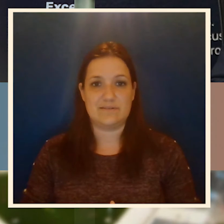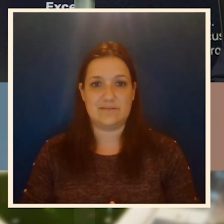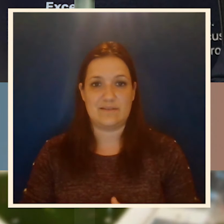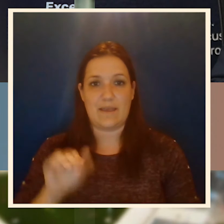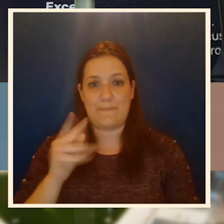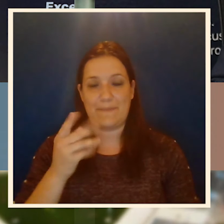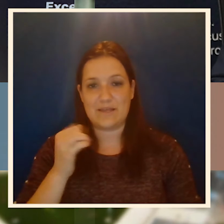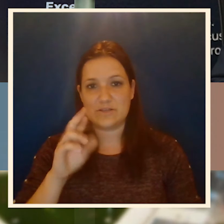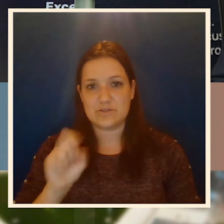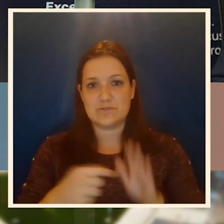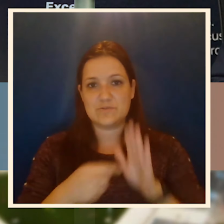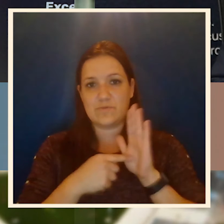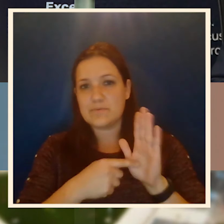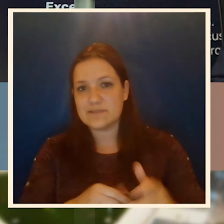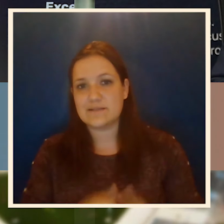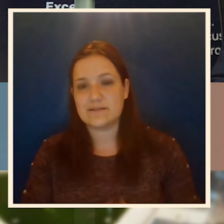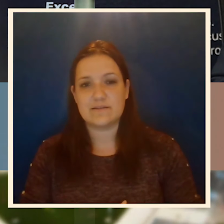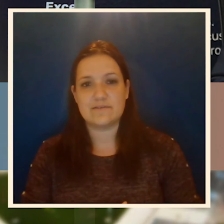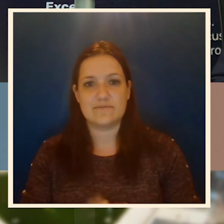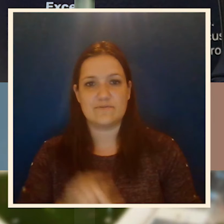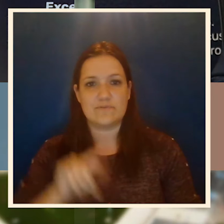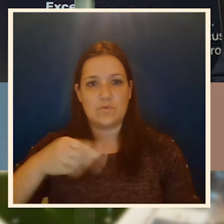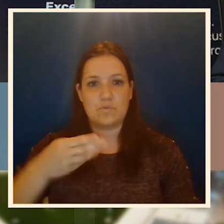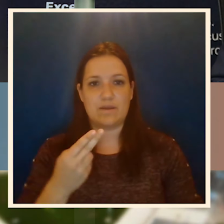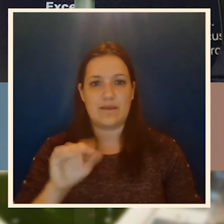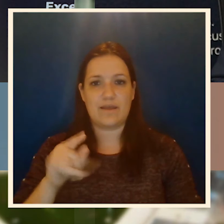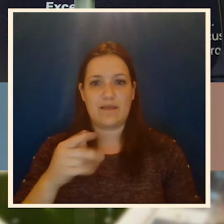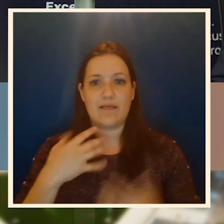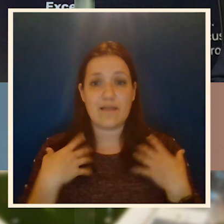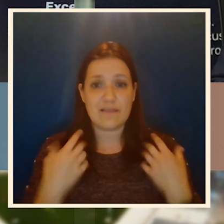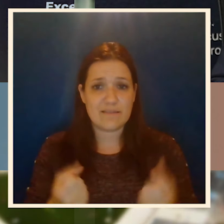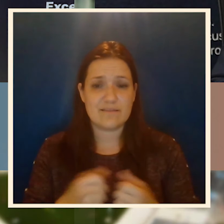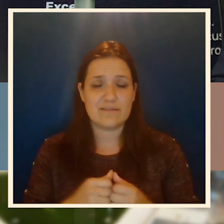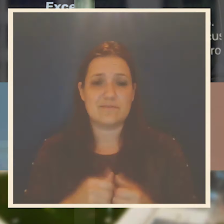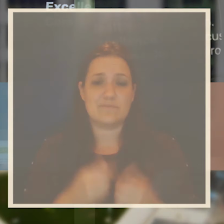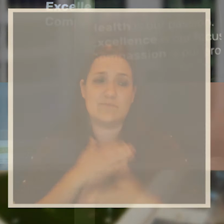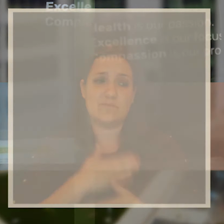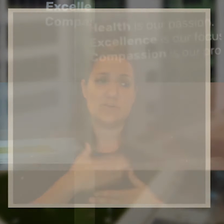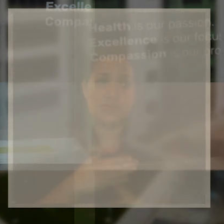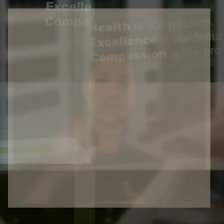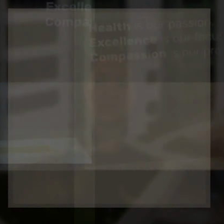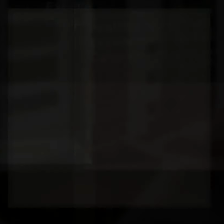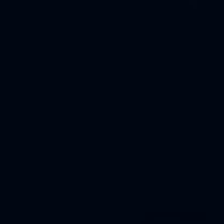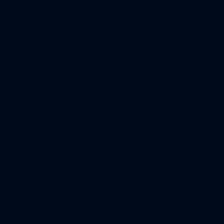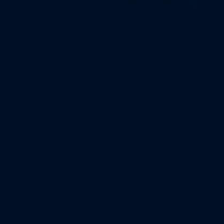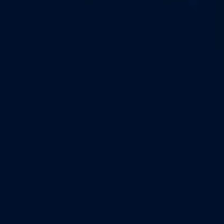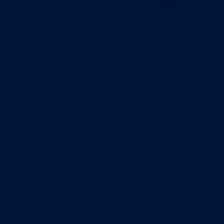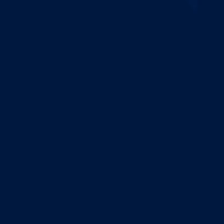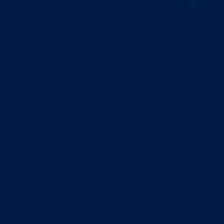for Kuia Health. We greatly appreciate your commitment to our organization. So thank you.